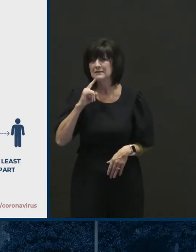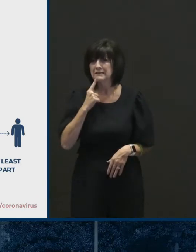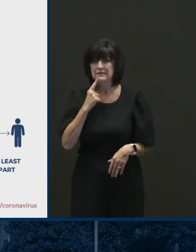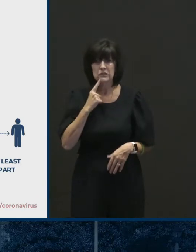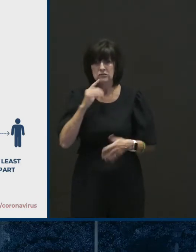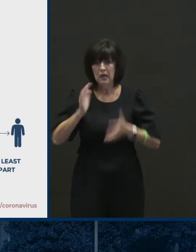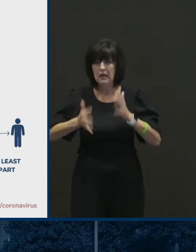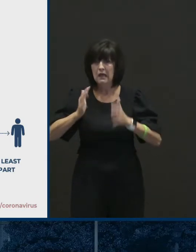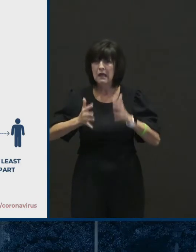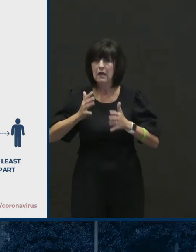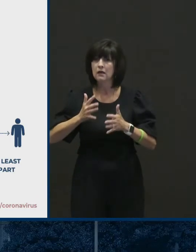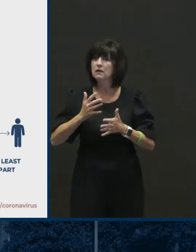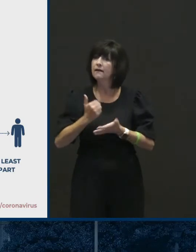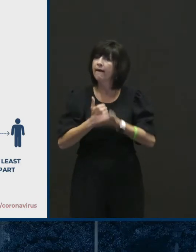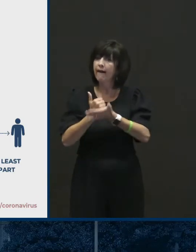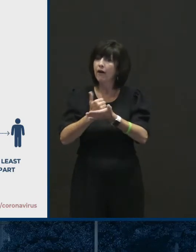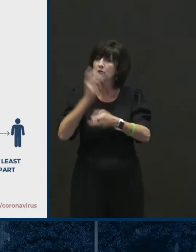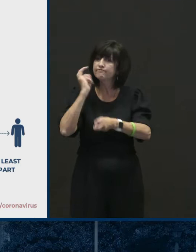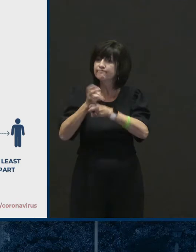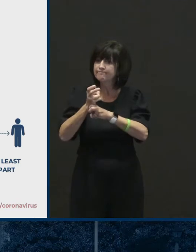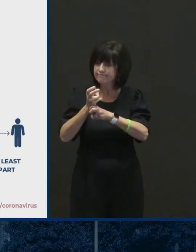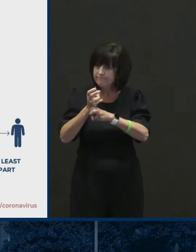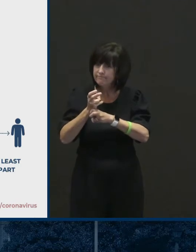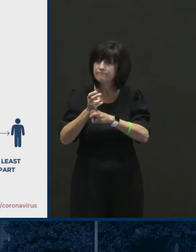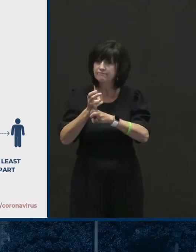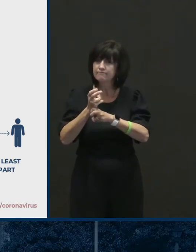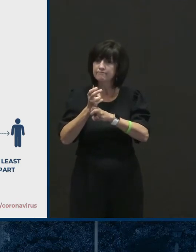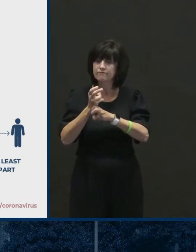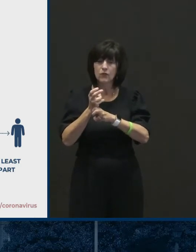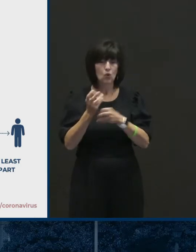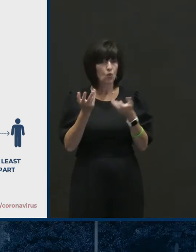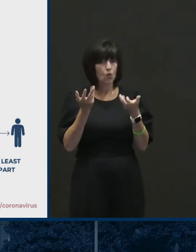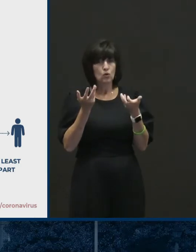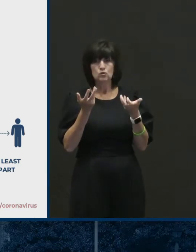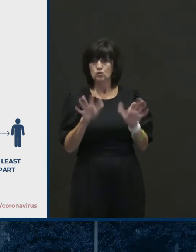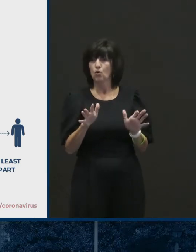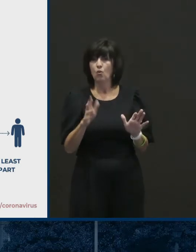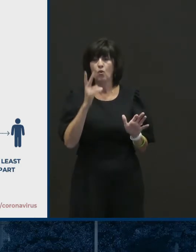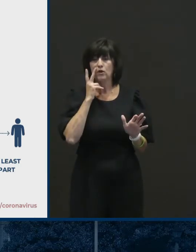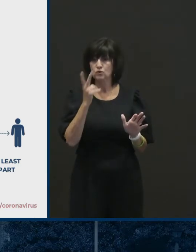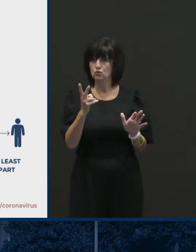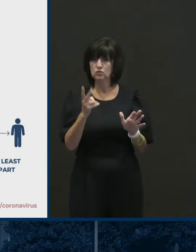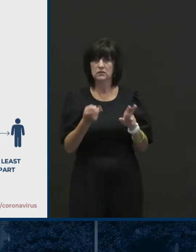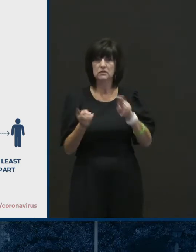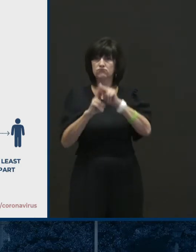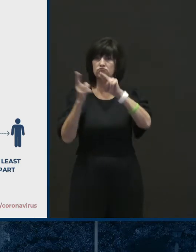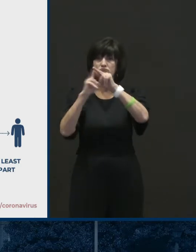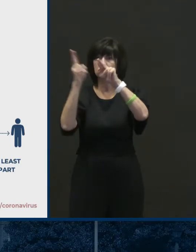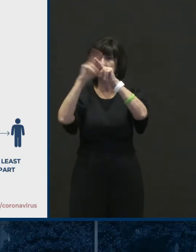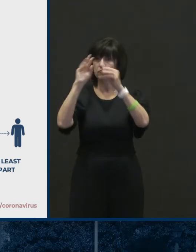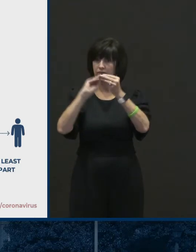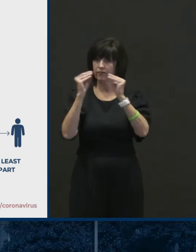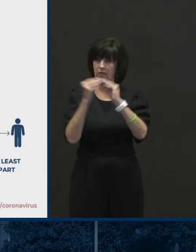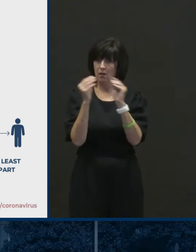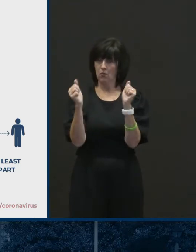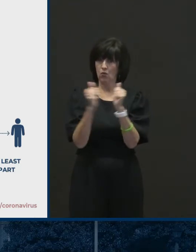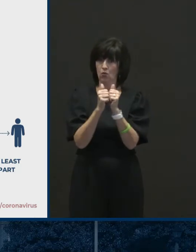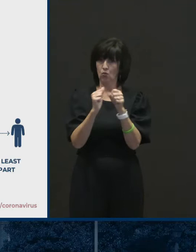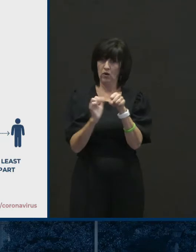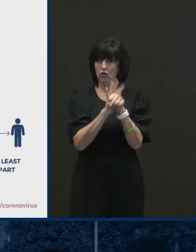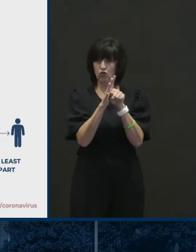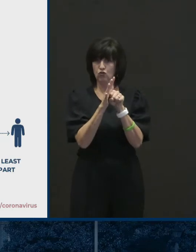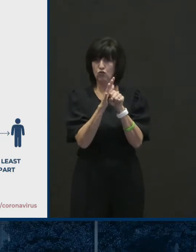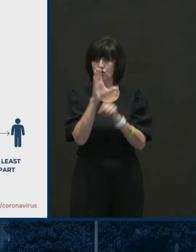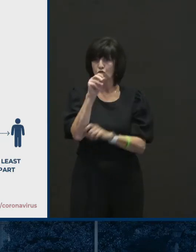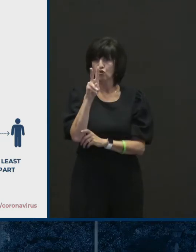don't want to see a surge in hospitalizations with the COVID-19 as well. You mentioned some